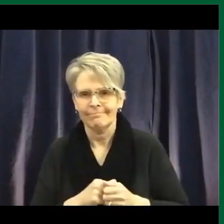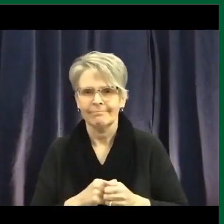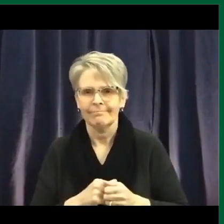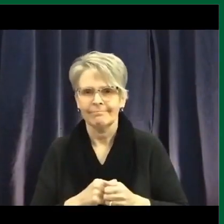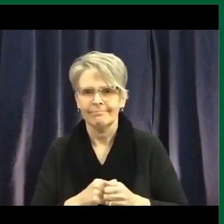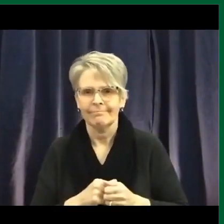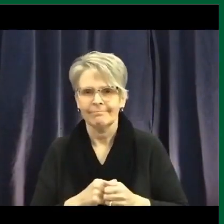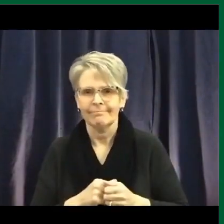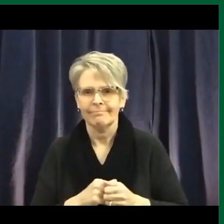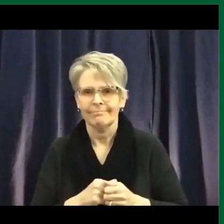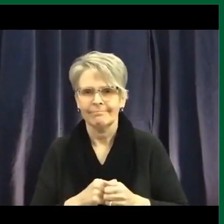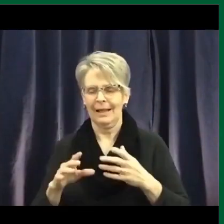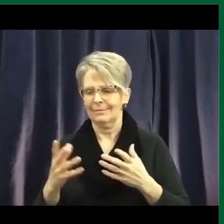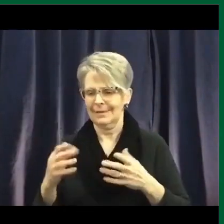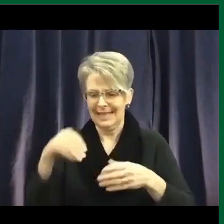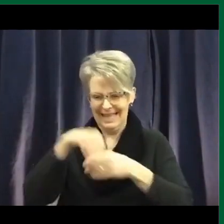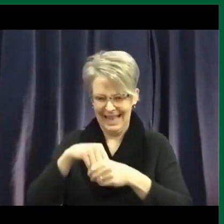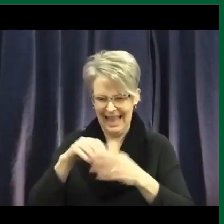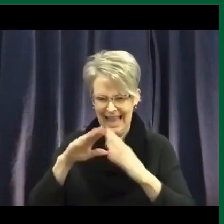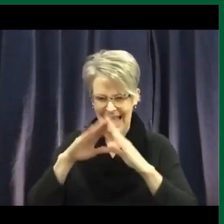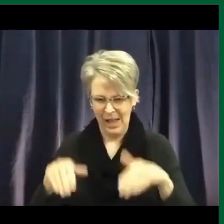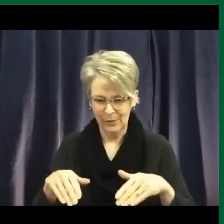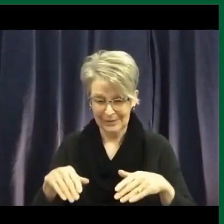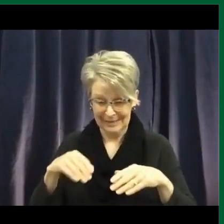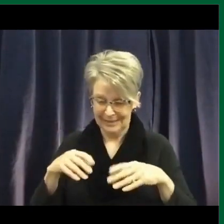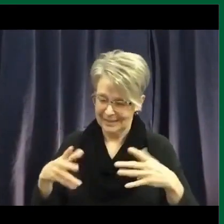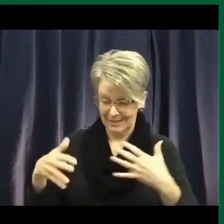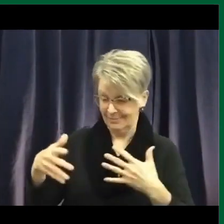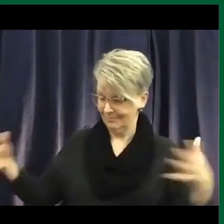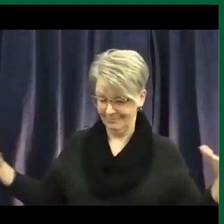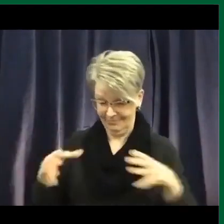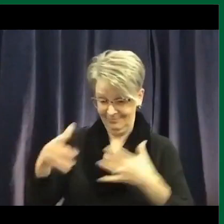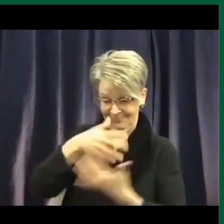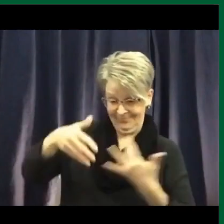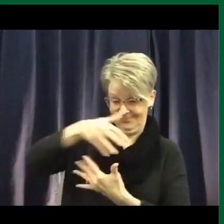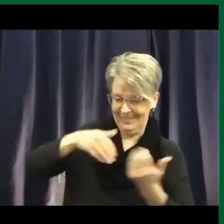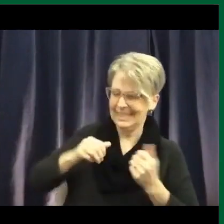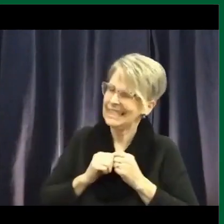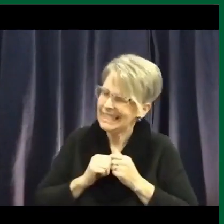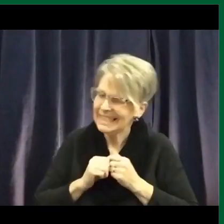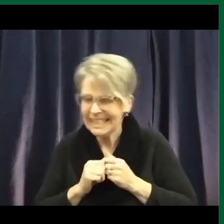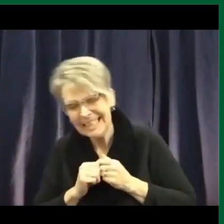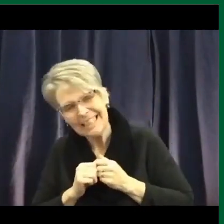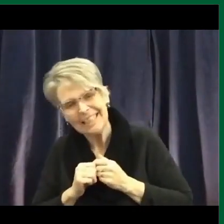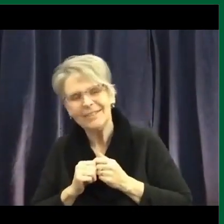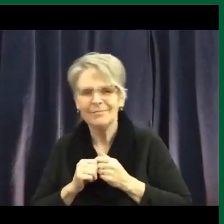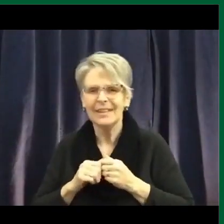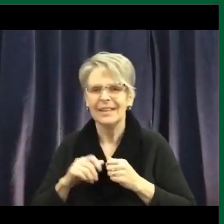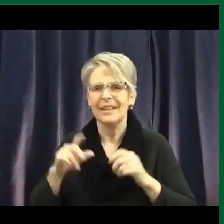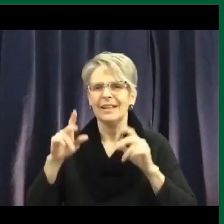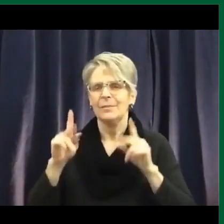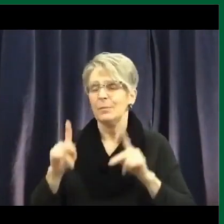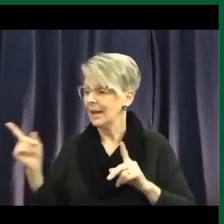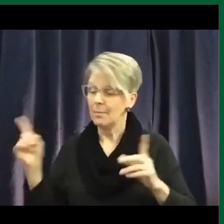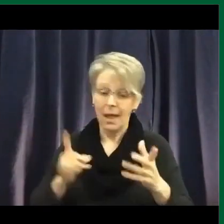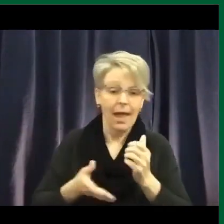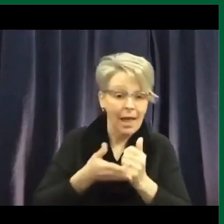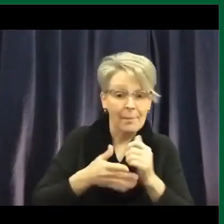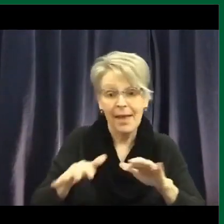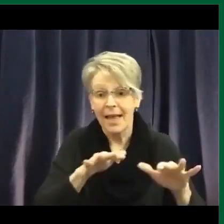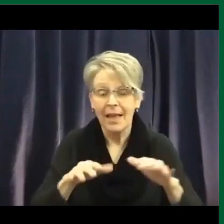your household when you're in your house. You can have someone coming in to assist with an issue, and everyone's